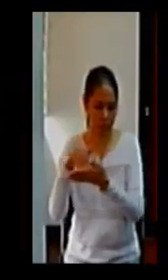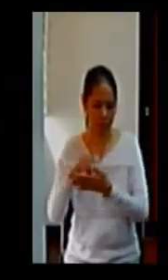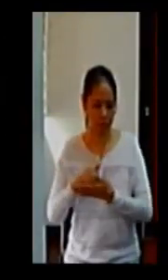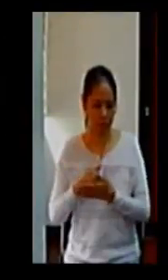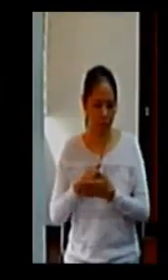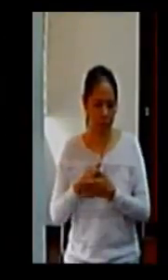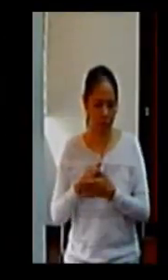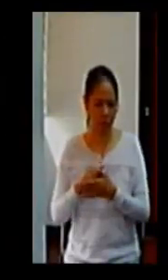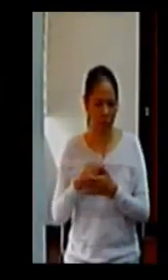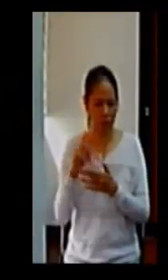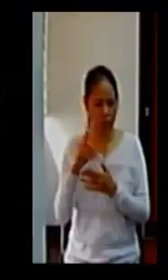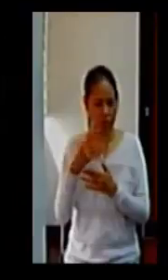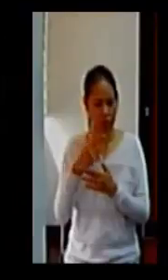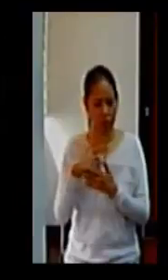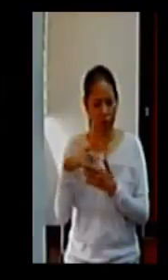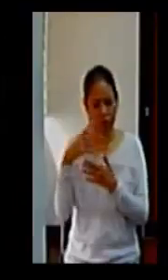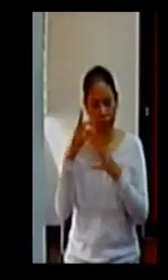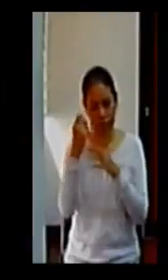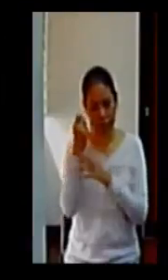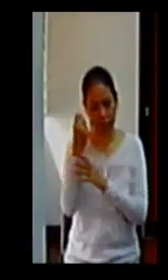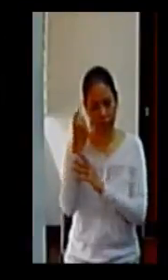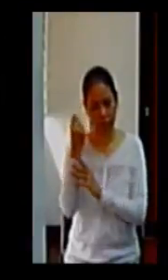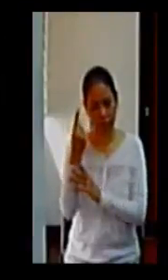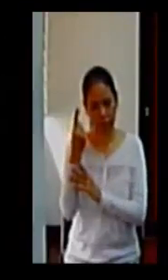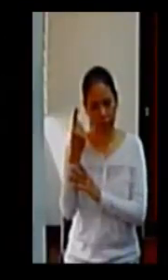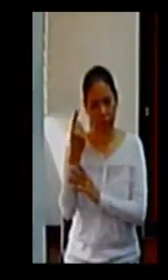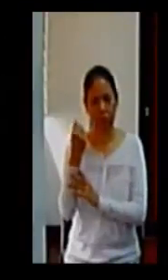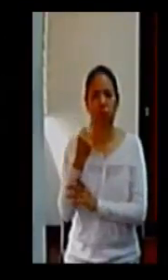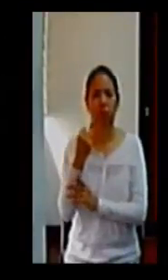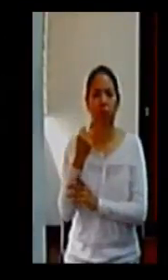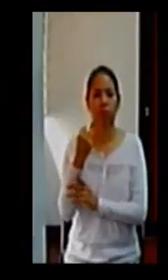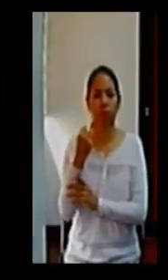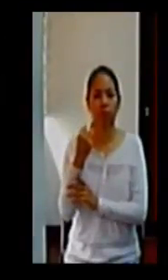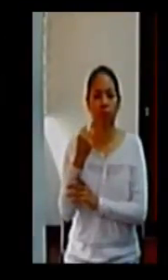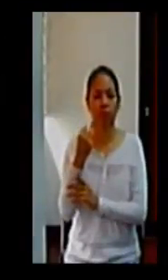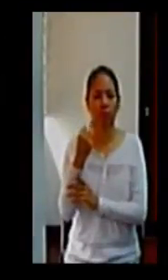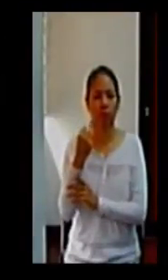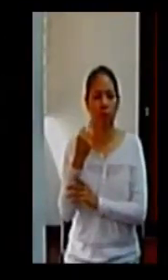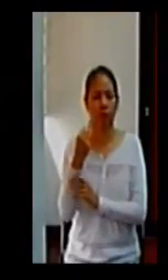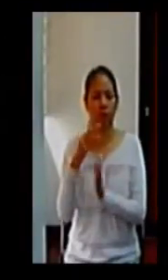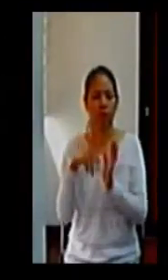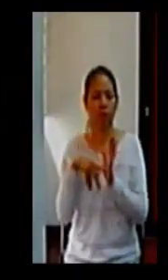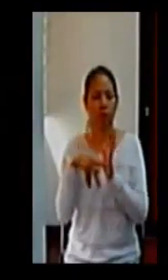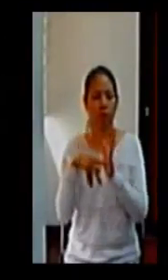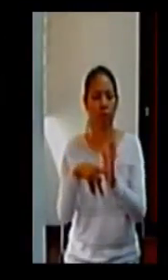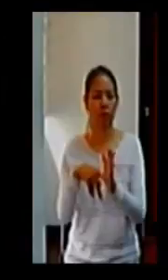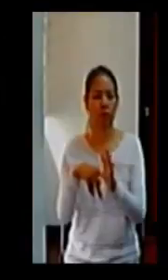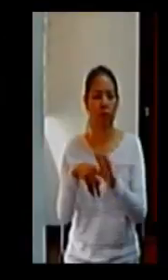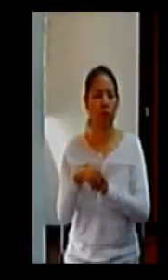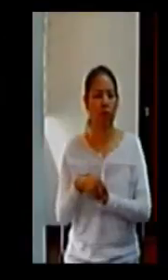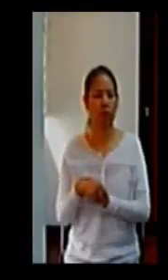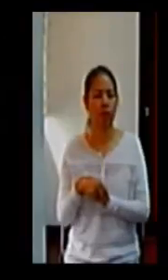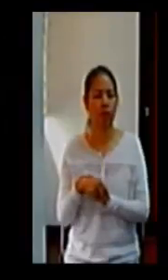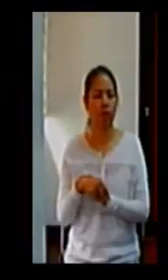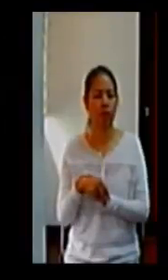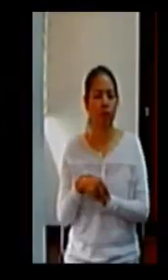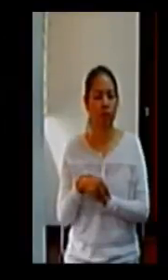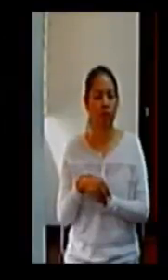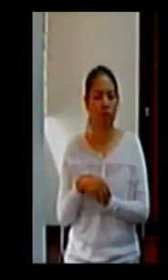what I understand is that partly in this presentation, not